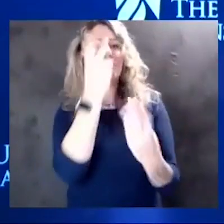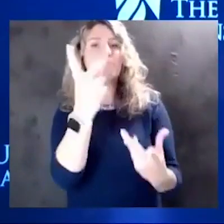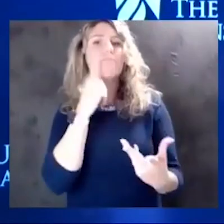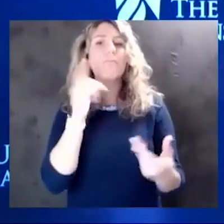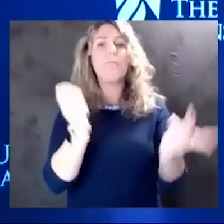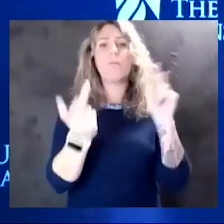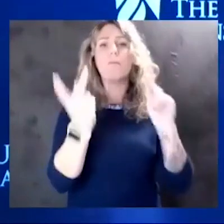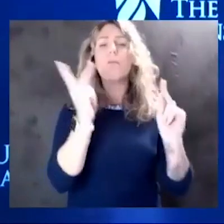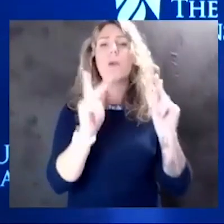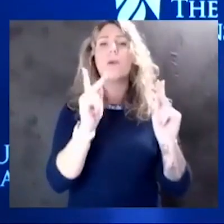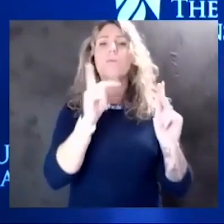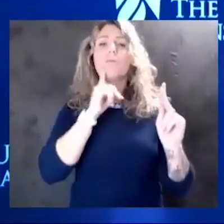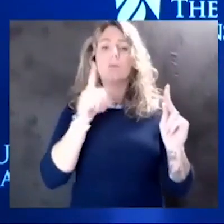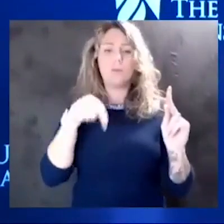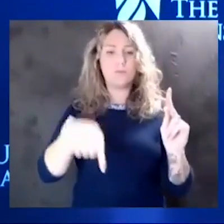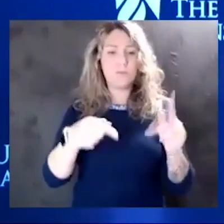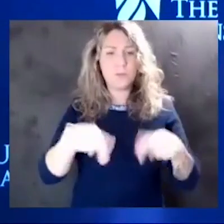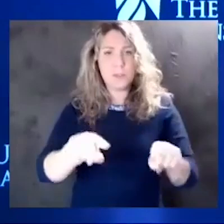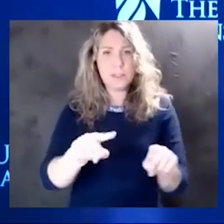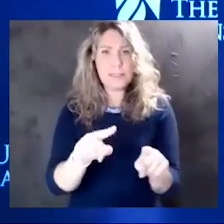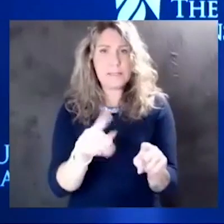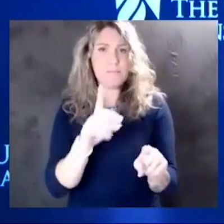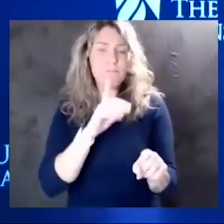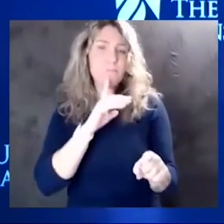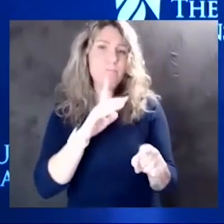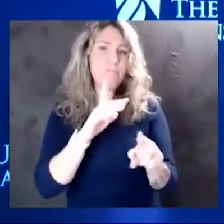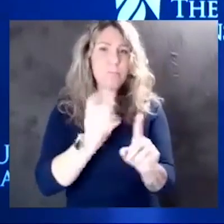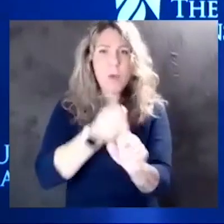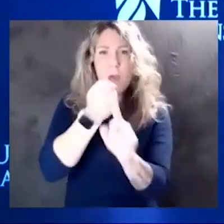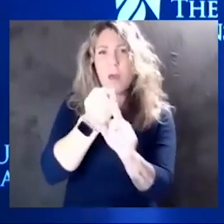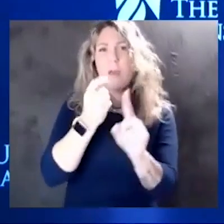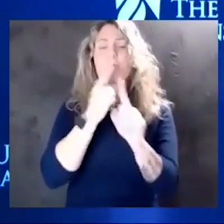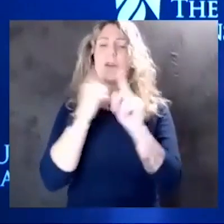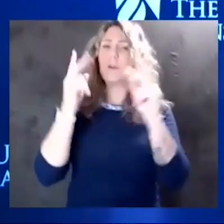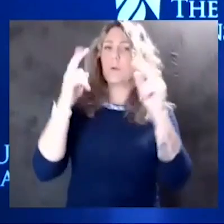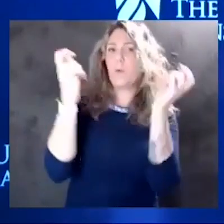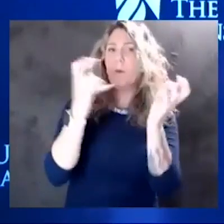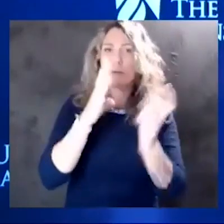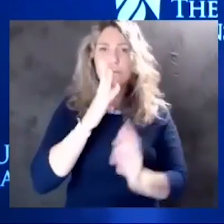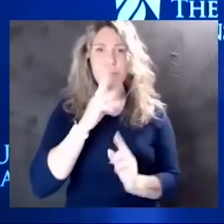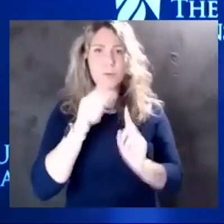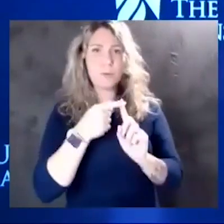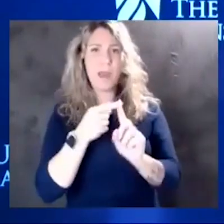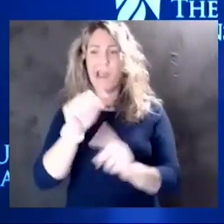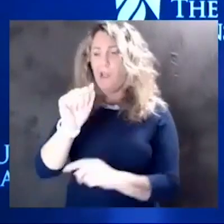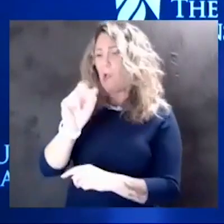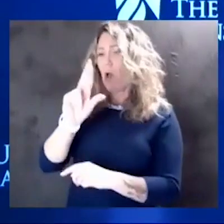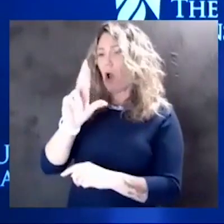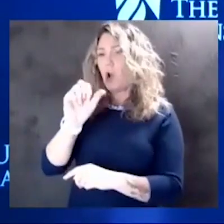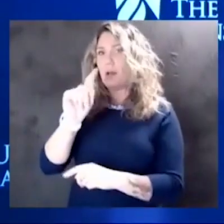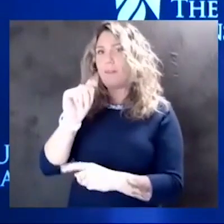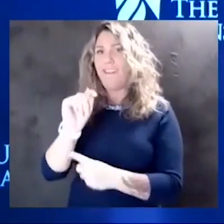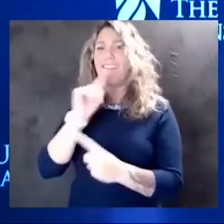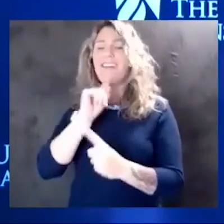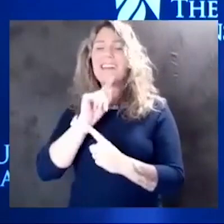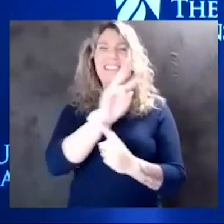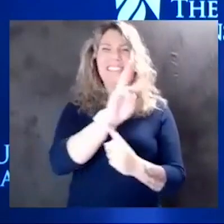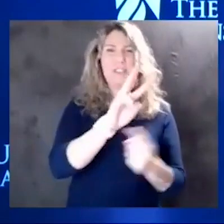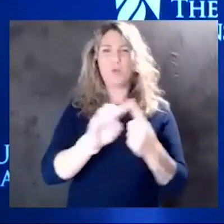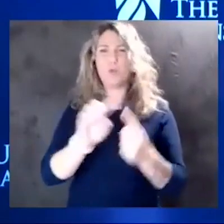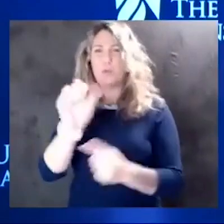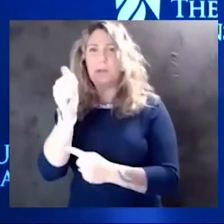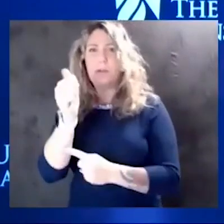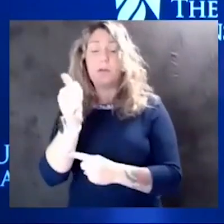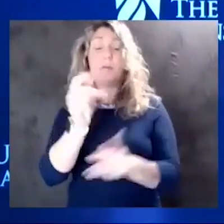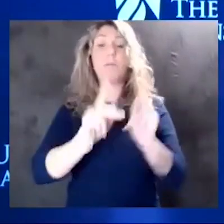this pandemic have quoted and referenced and talked about, which is an R0 of 6 to 10. That means one person could be